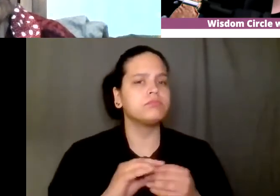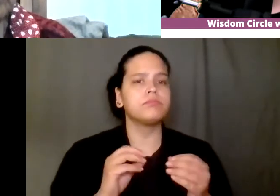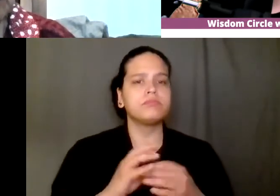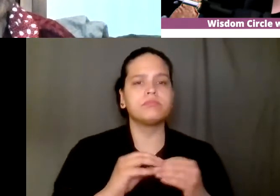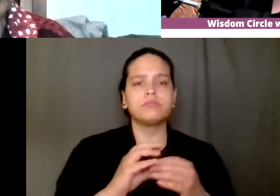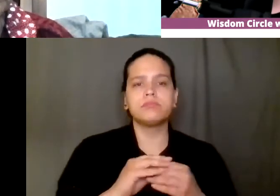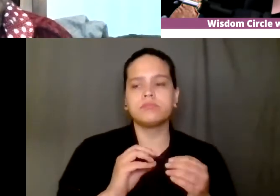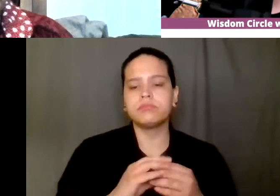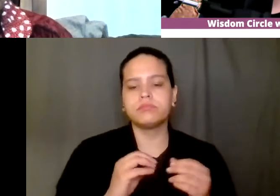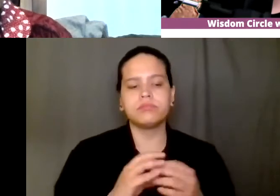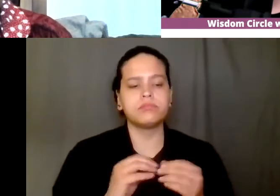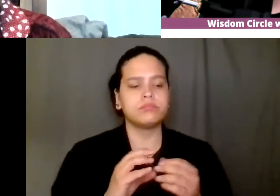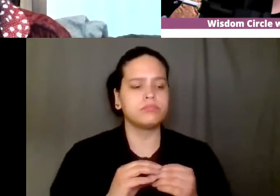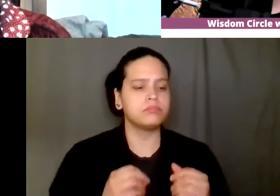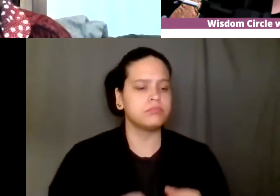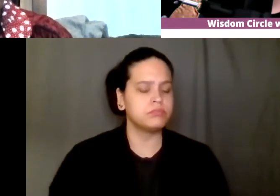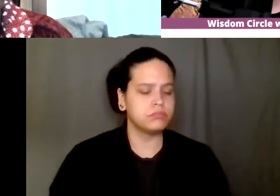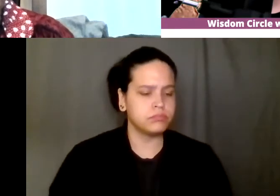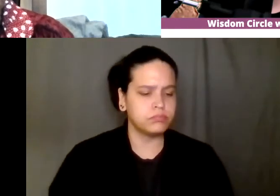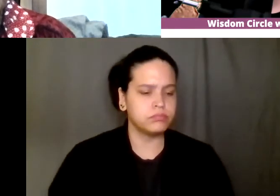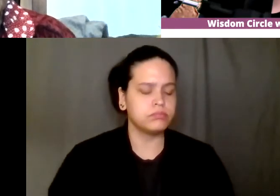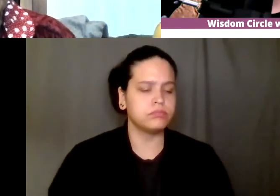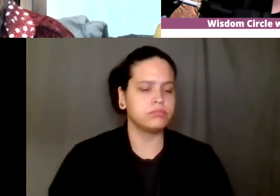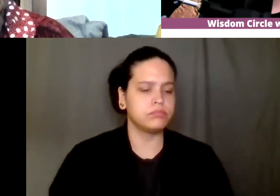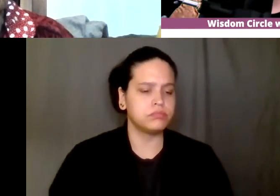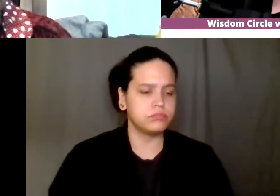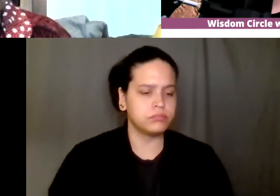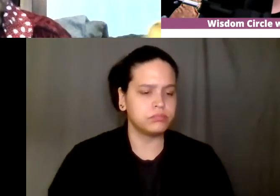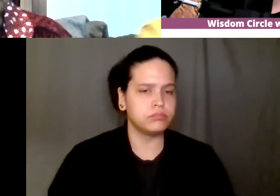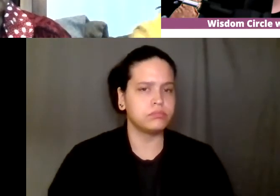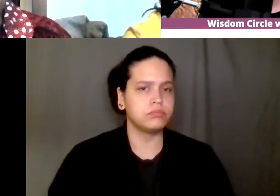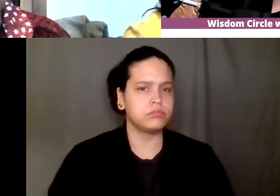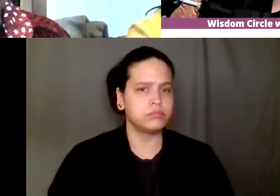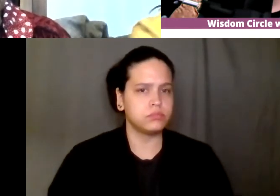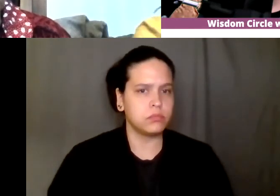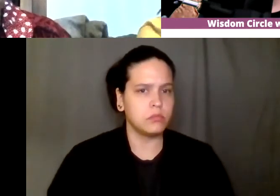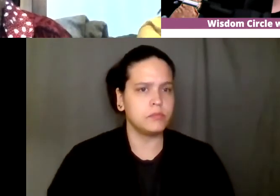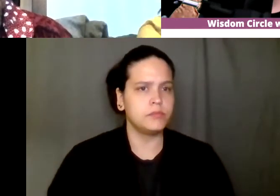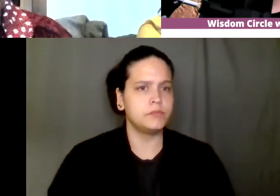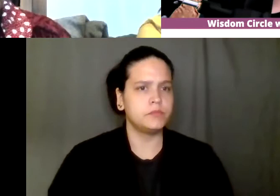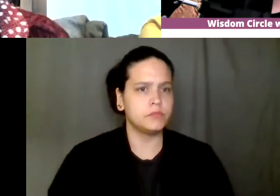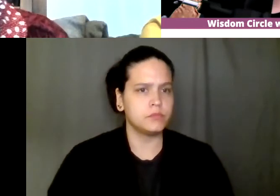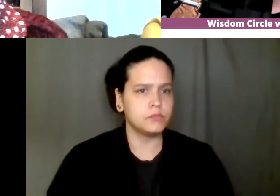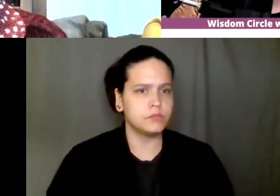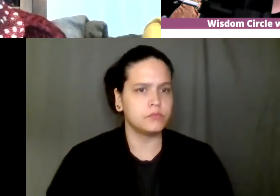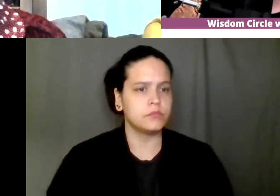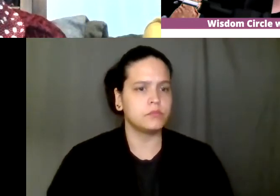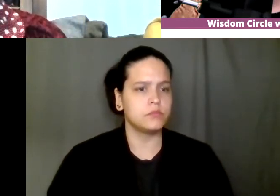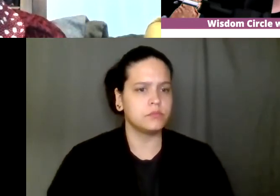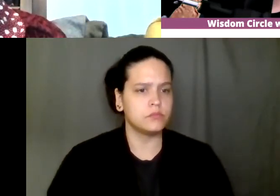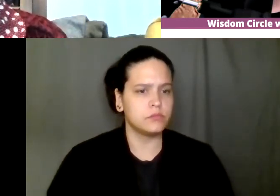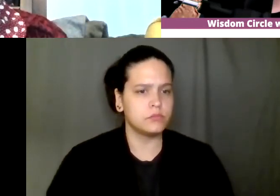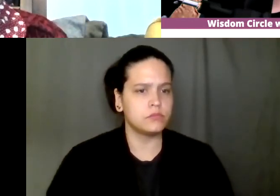A what a she nastly or she yet ask her what a quaddy little nahas cut. So what a but that is